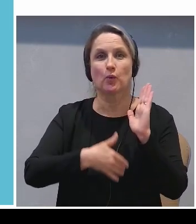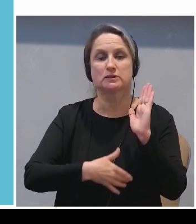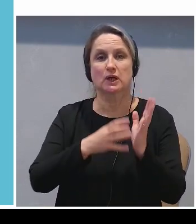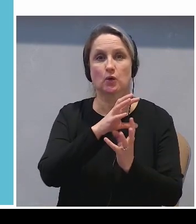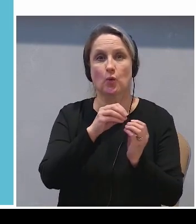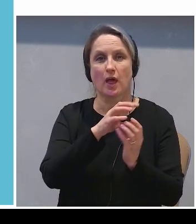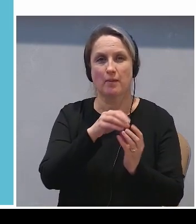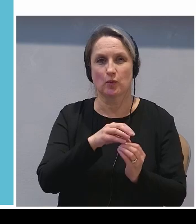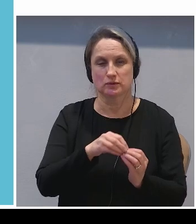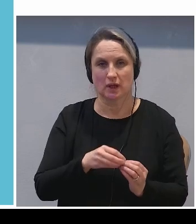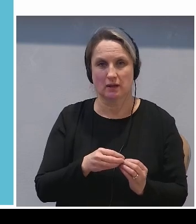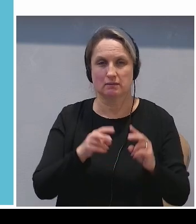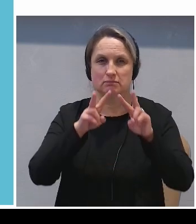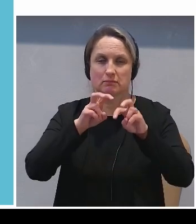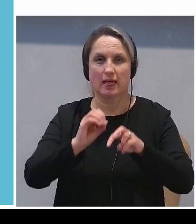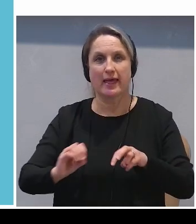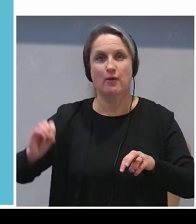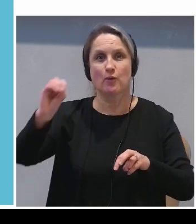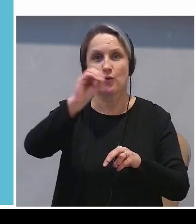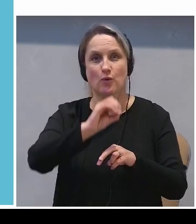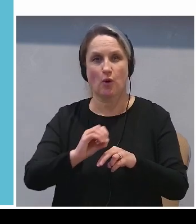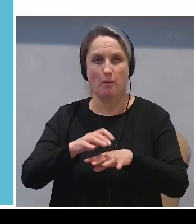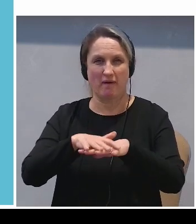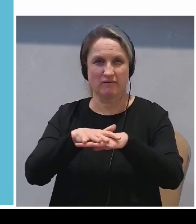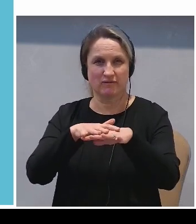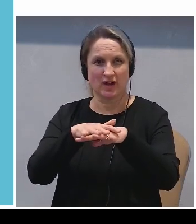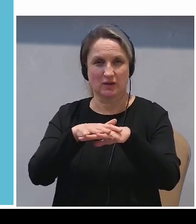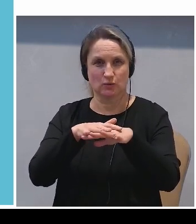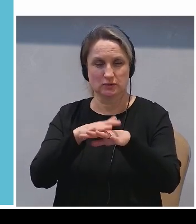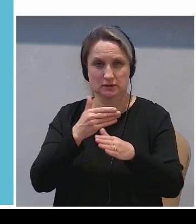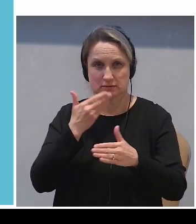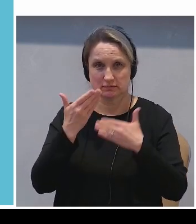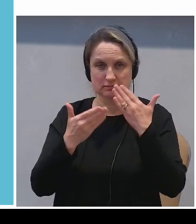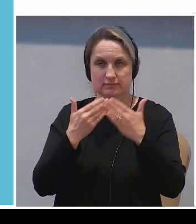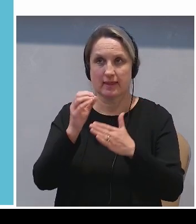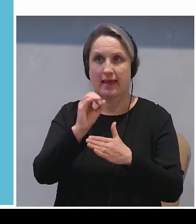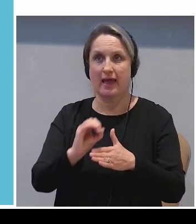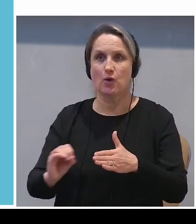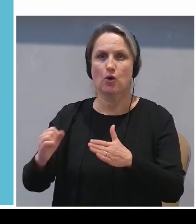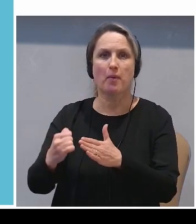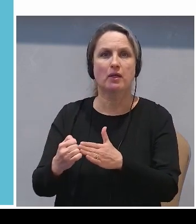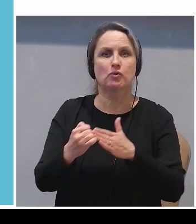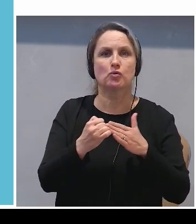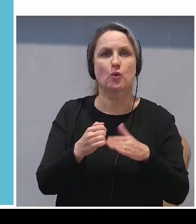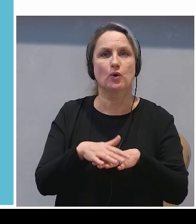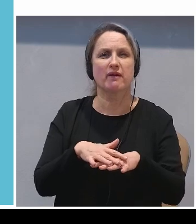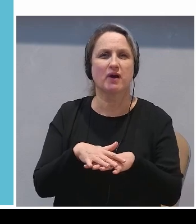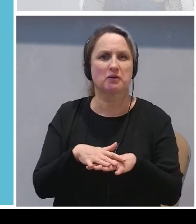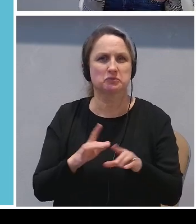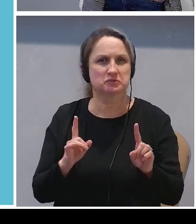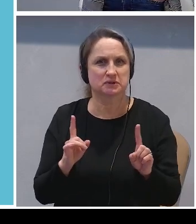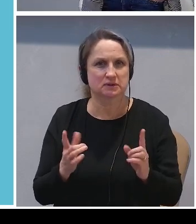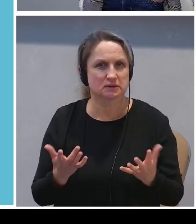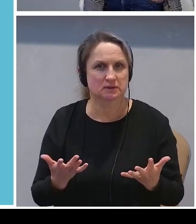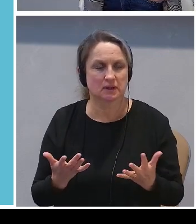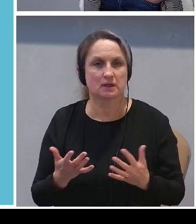of this. These European reference networks are networks of reference centers for treating patients